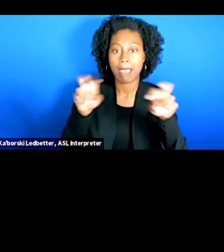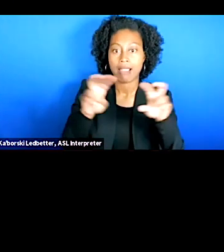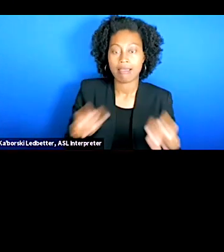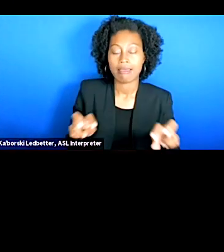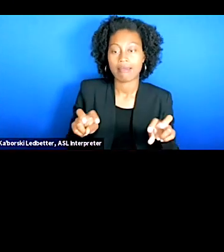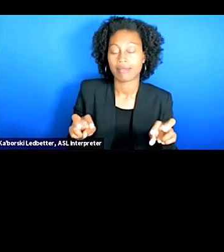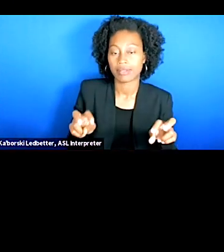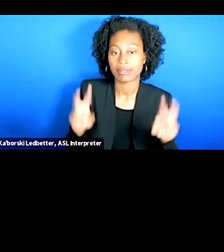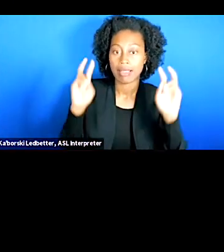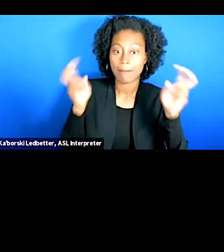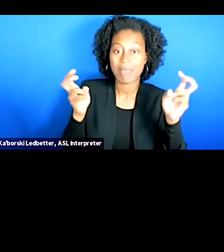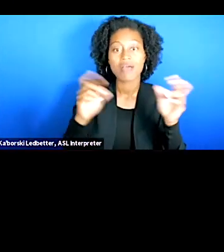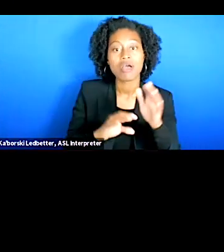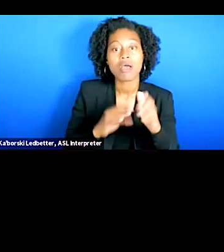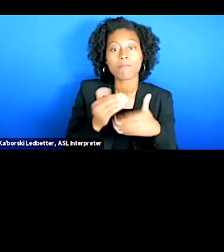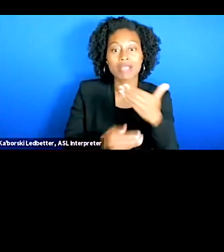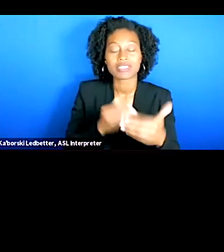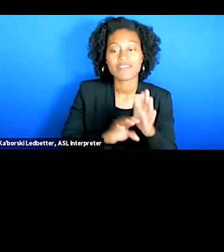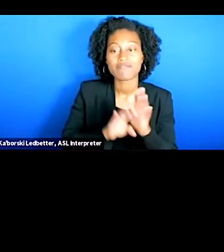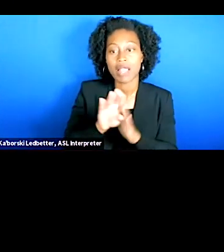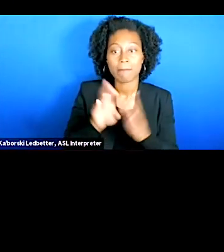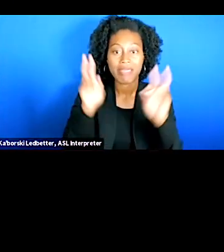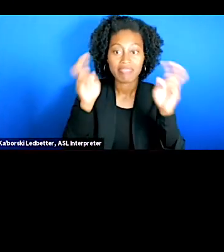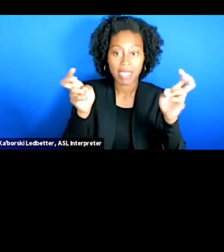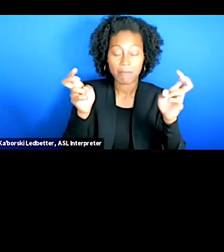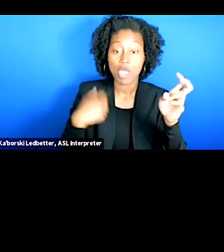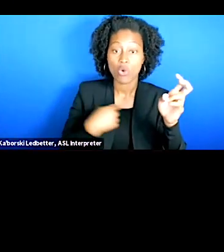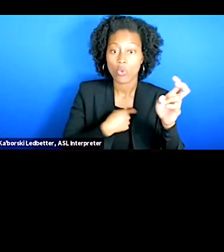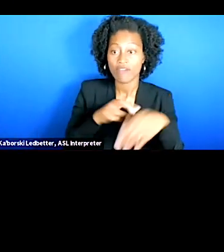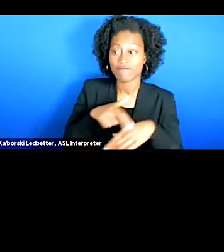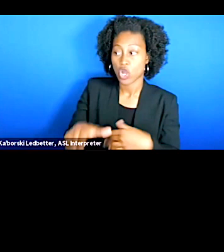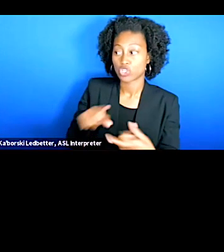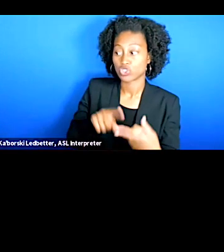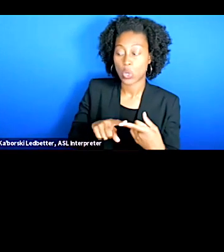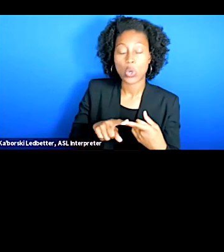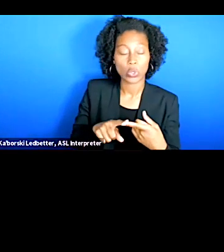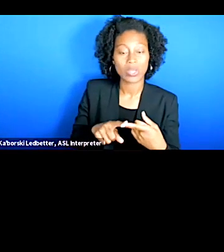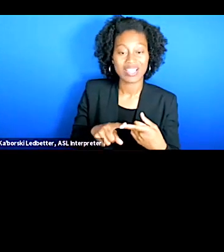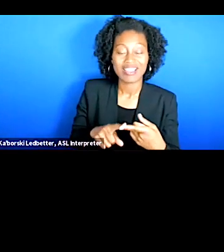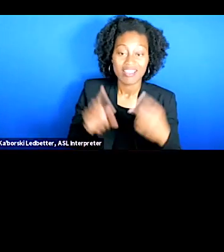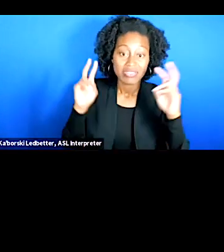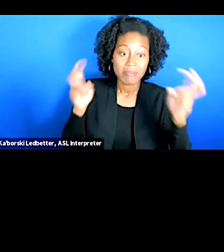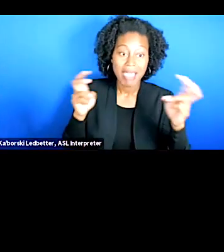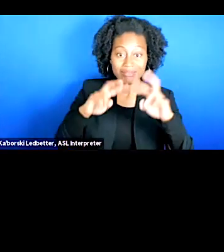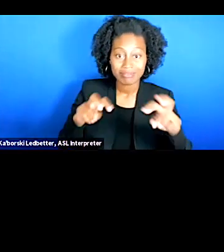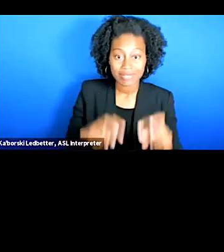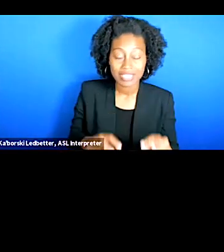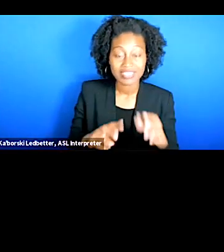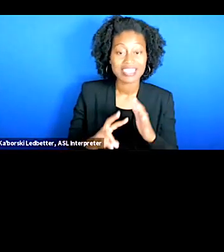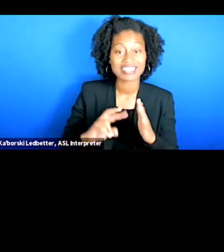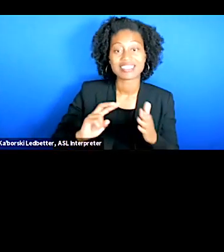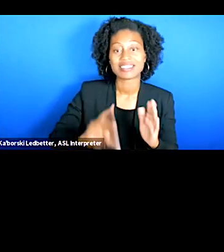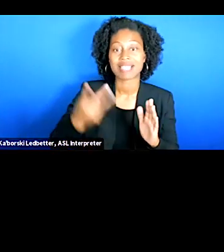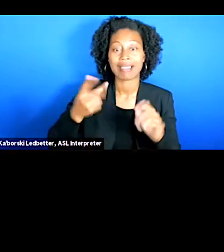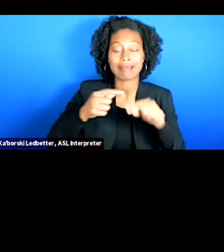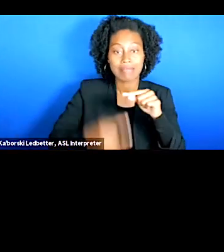it's a process of developing themes. We refer to thematic analysis as the second cycle of analysis following the first cycle